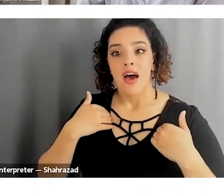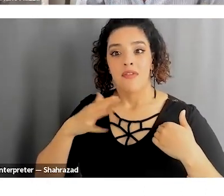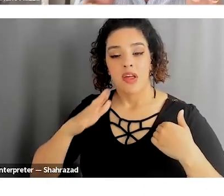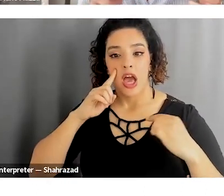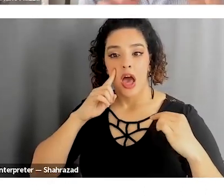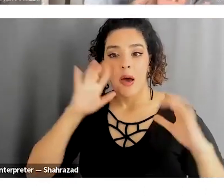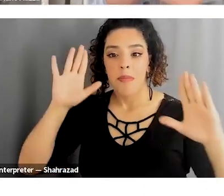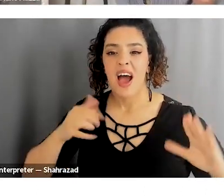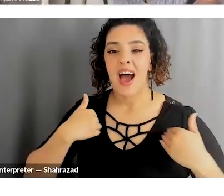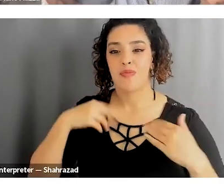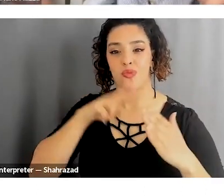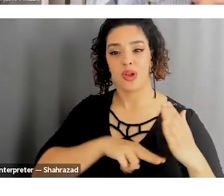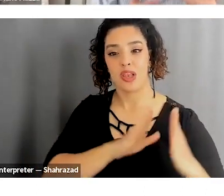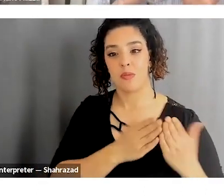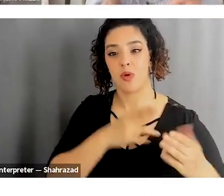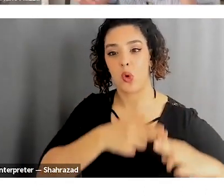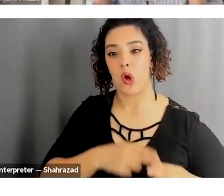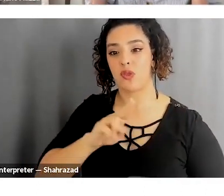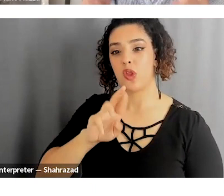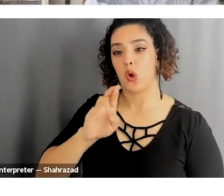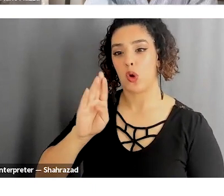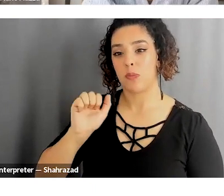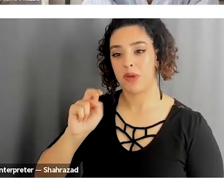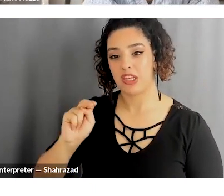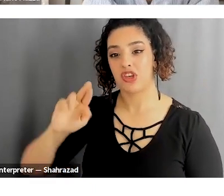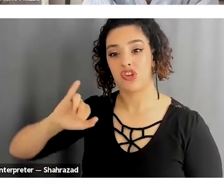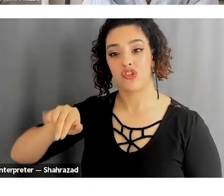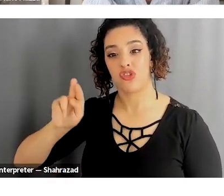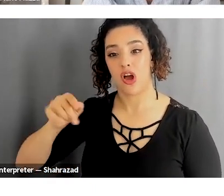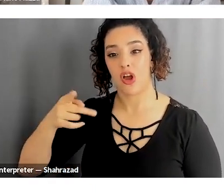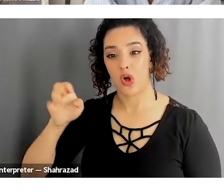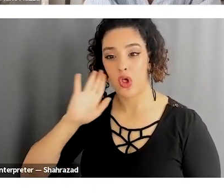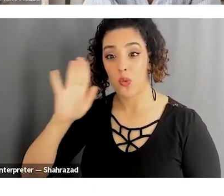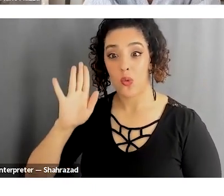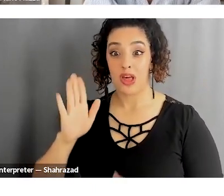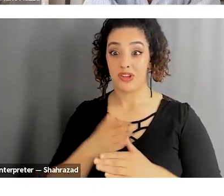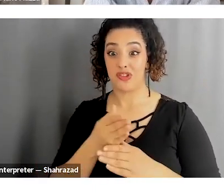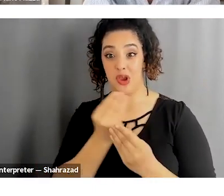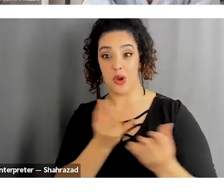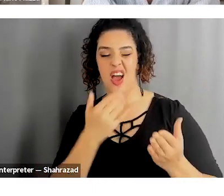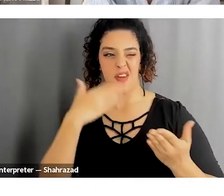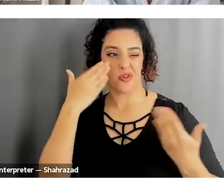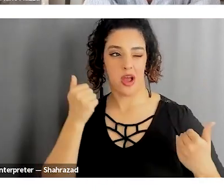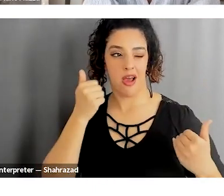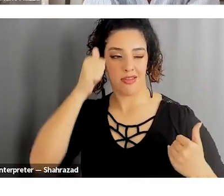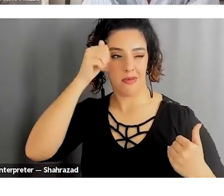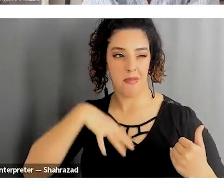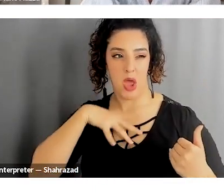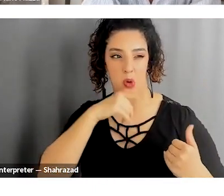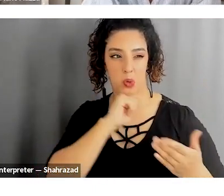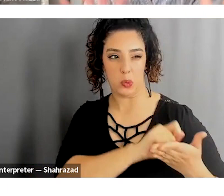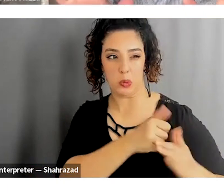now called The Urban Jungle that highlights all of this. So like, I'll pop that into the chat, and I forgot the man who wrote it, so I'm just gonna write Urban Jungle.